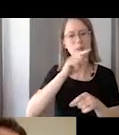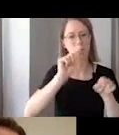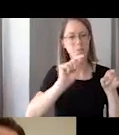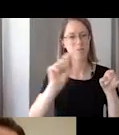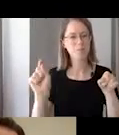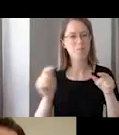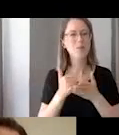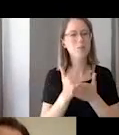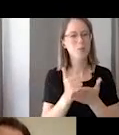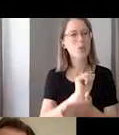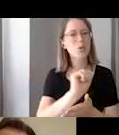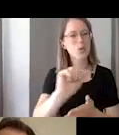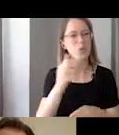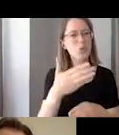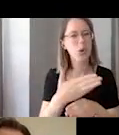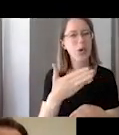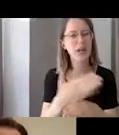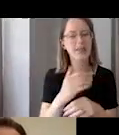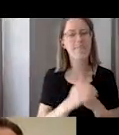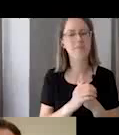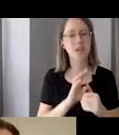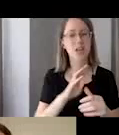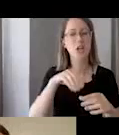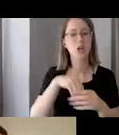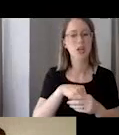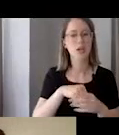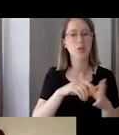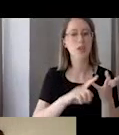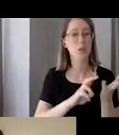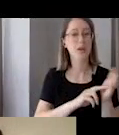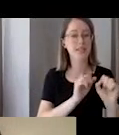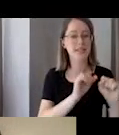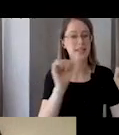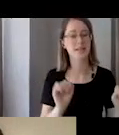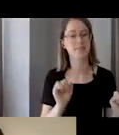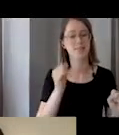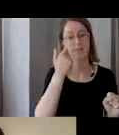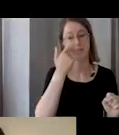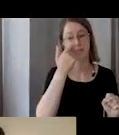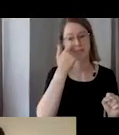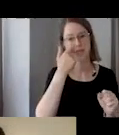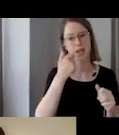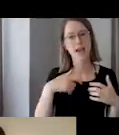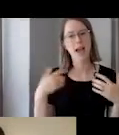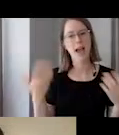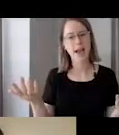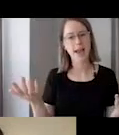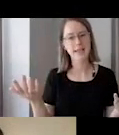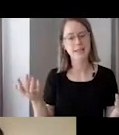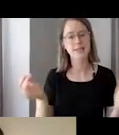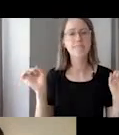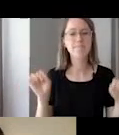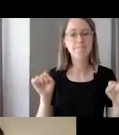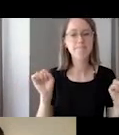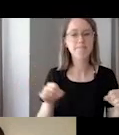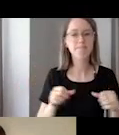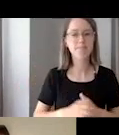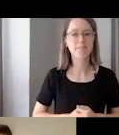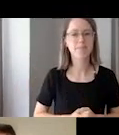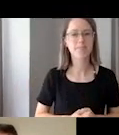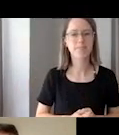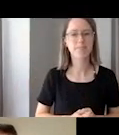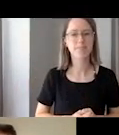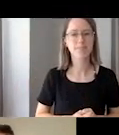you in your work, including within the UN system. And yeah, I mean, it's an